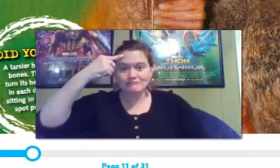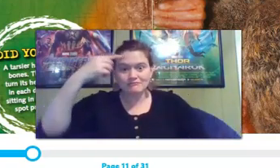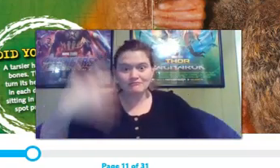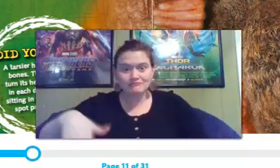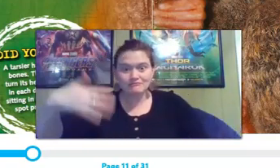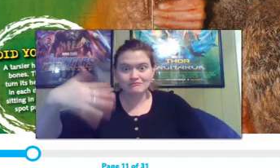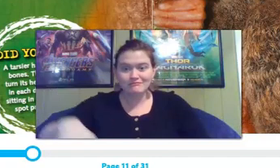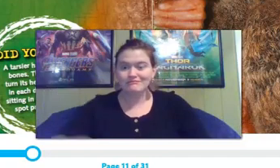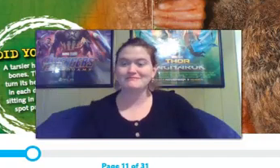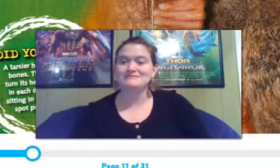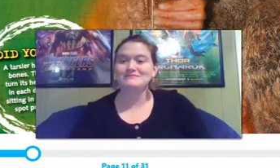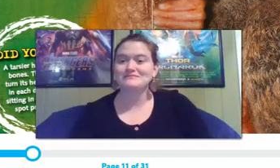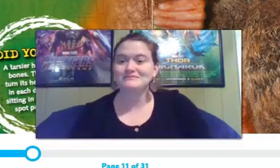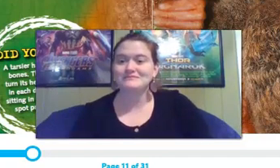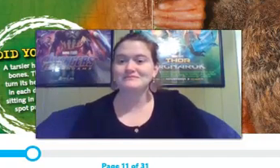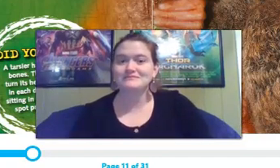brain.